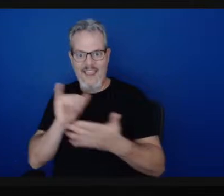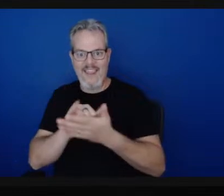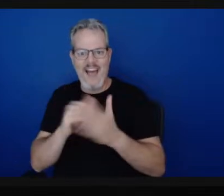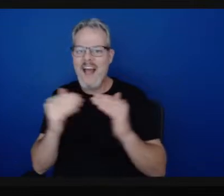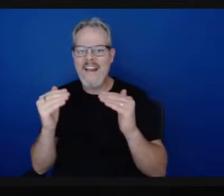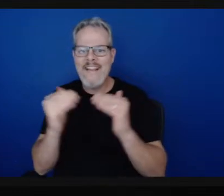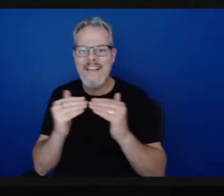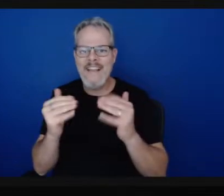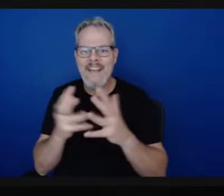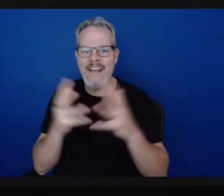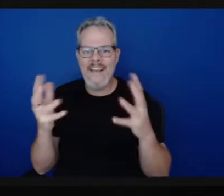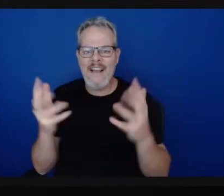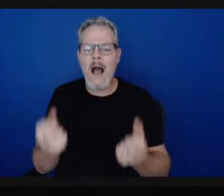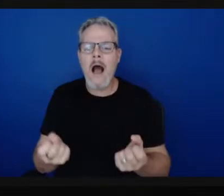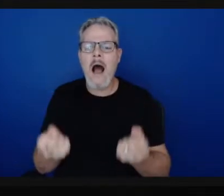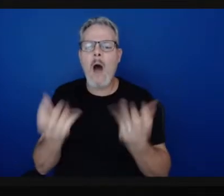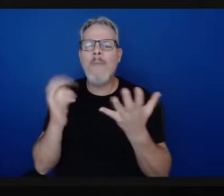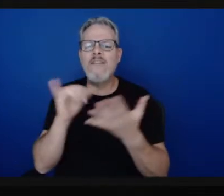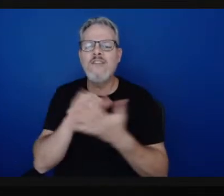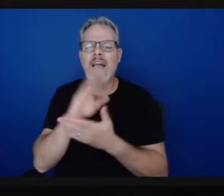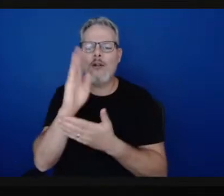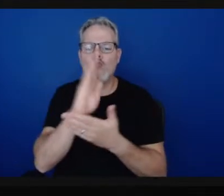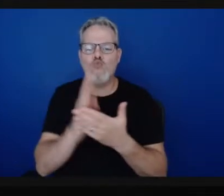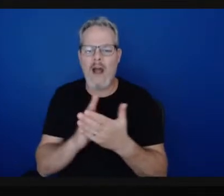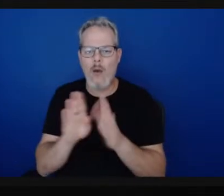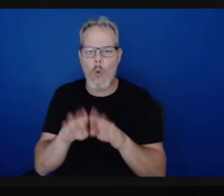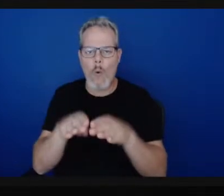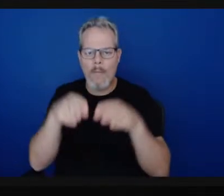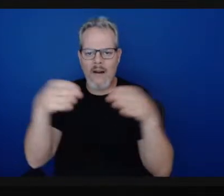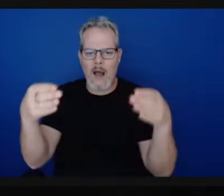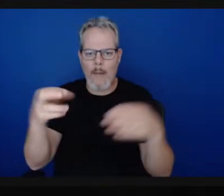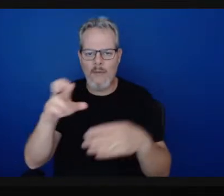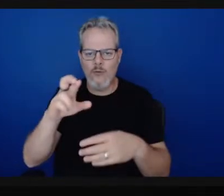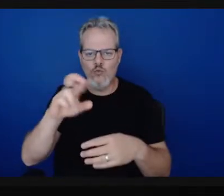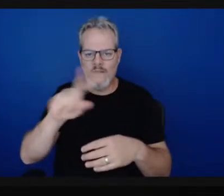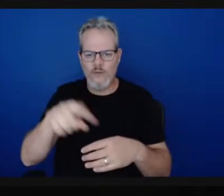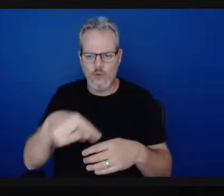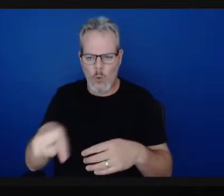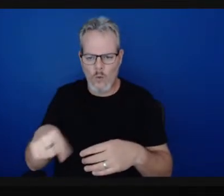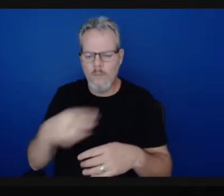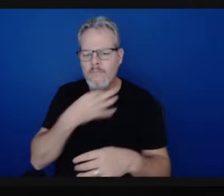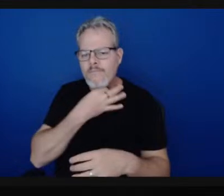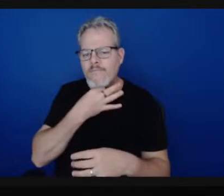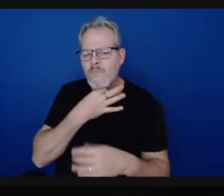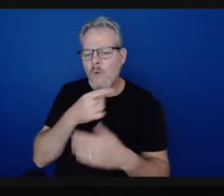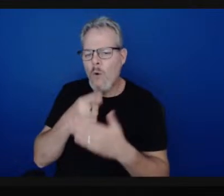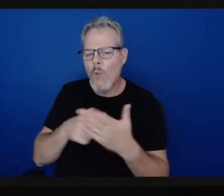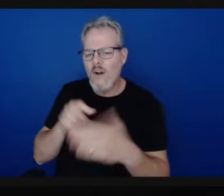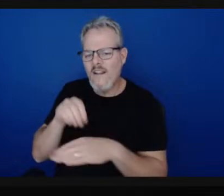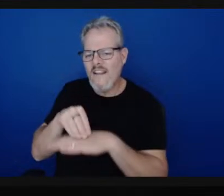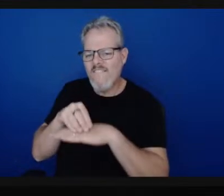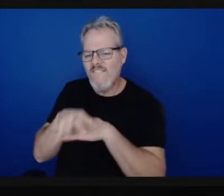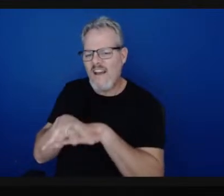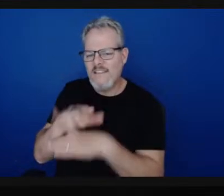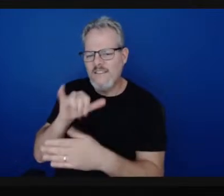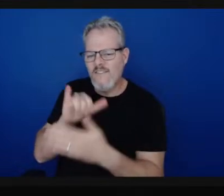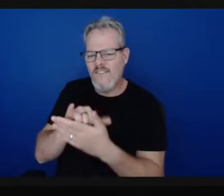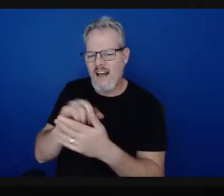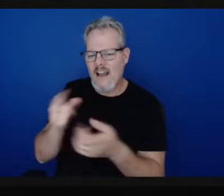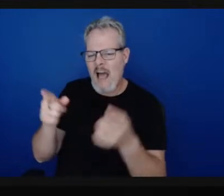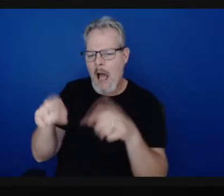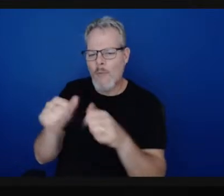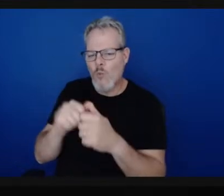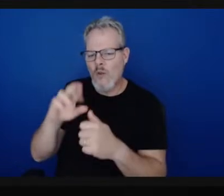that crack possibly open the rift zone? And if we're curious, what are the effects of an earthquake like this in the rift zone? What are we really talking